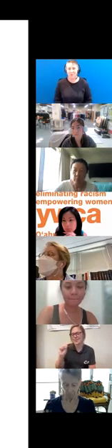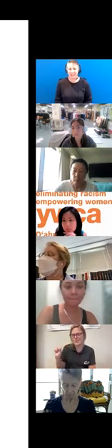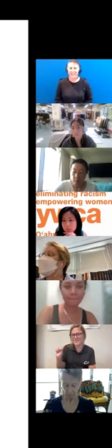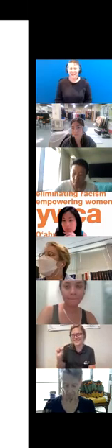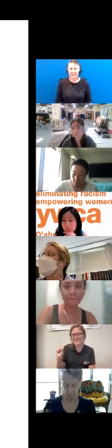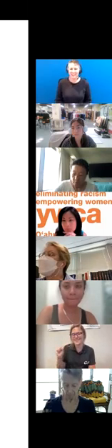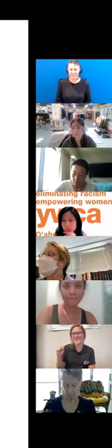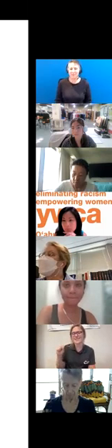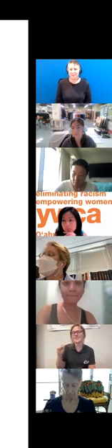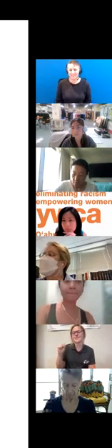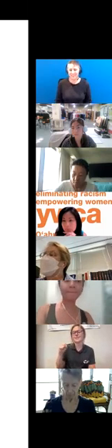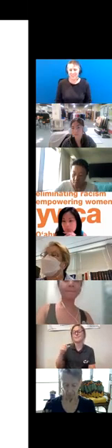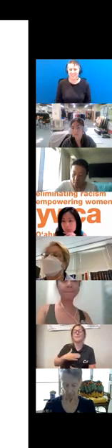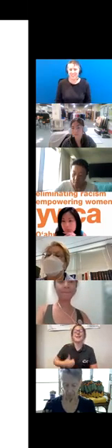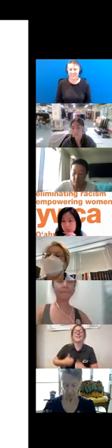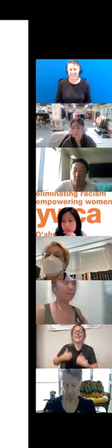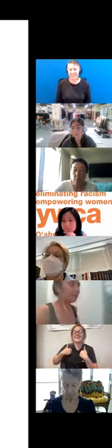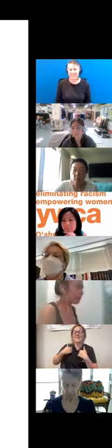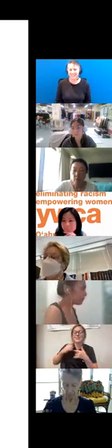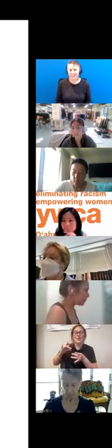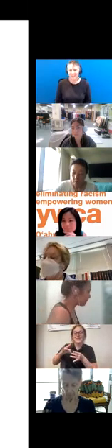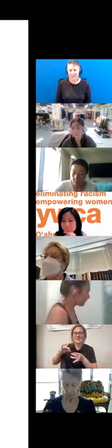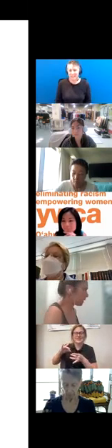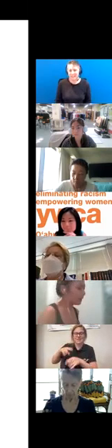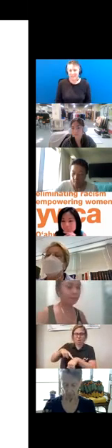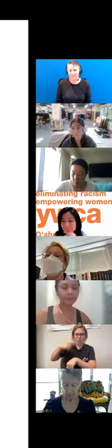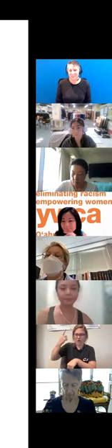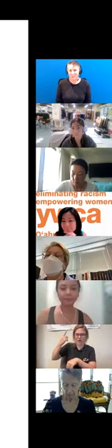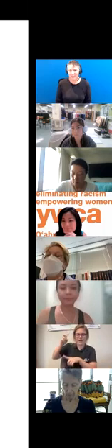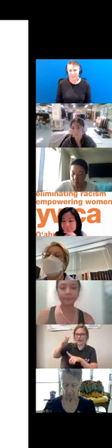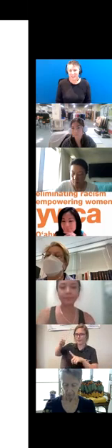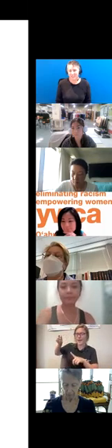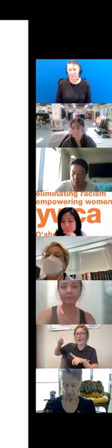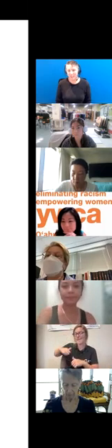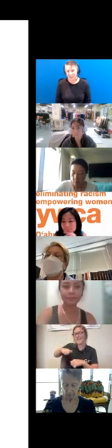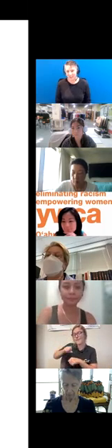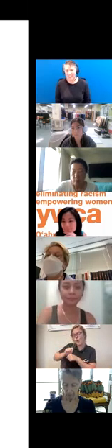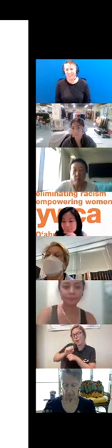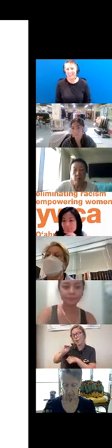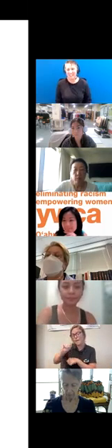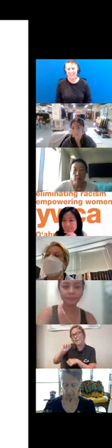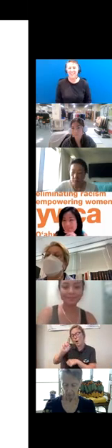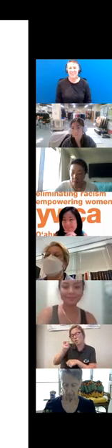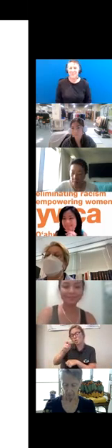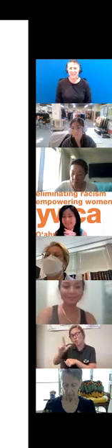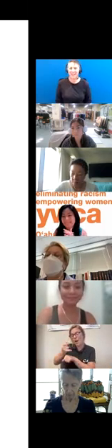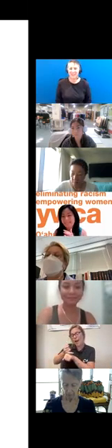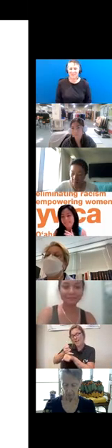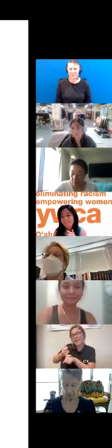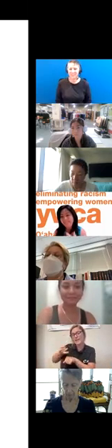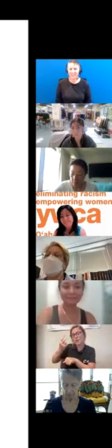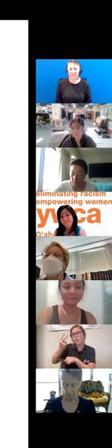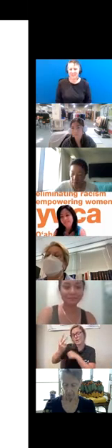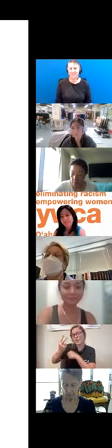from Hawaii. I'm from Massachusetts, and my life story is quite long. But